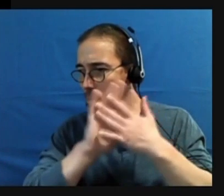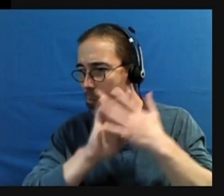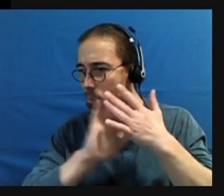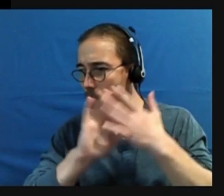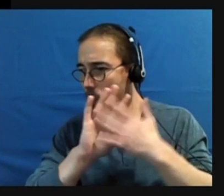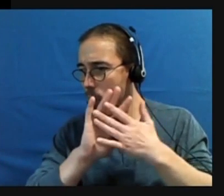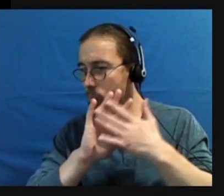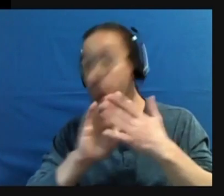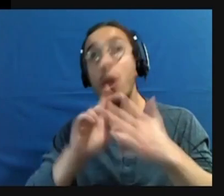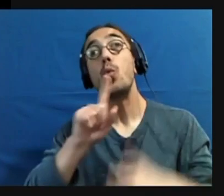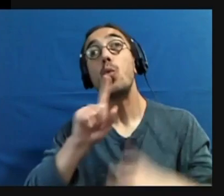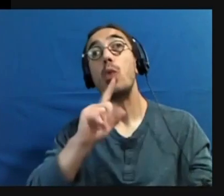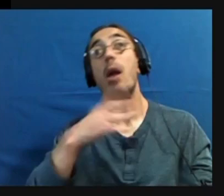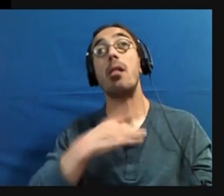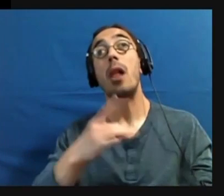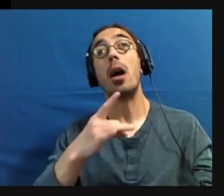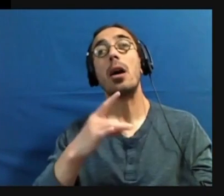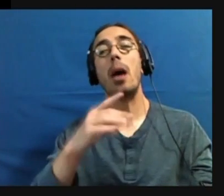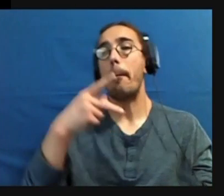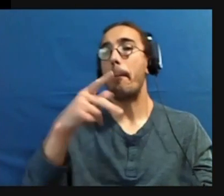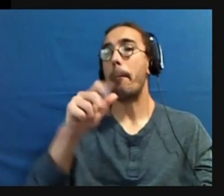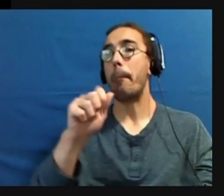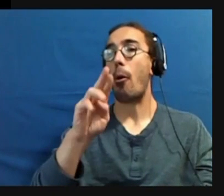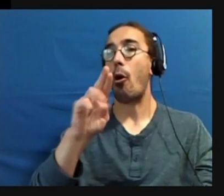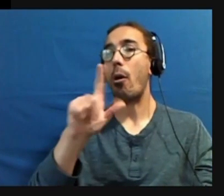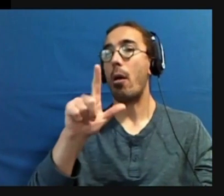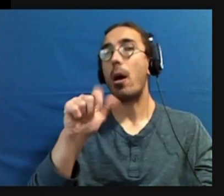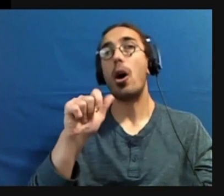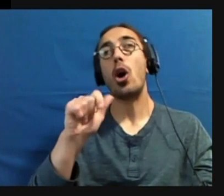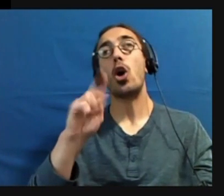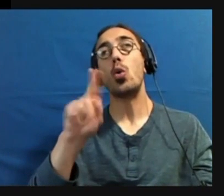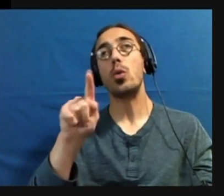Paula Kluth and Patrick Schwartz's work on